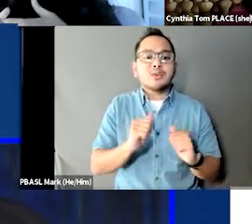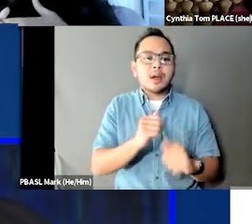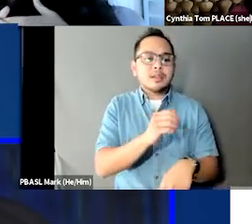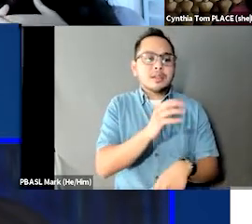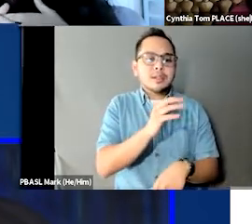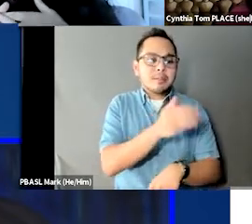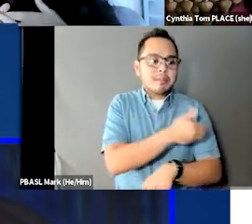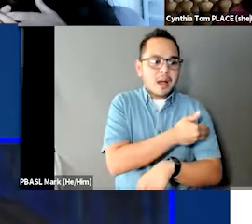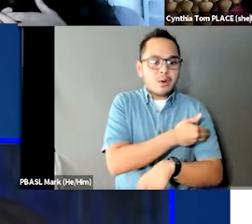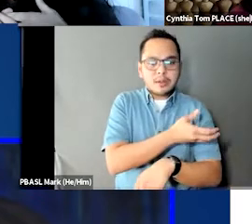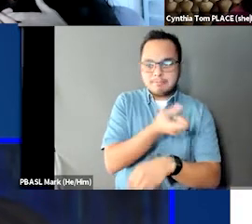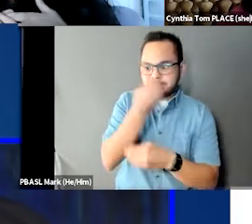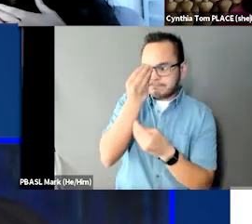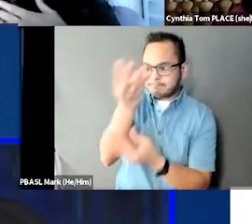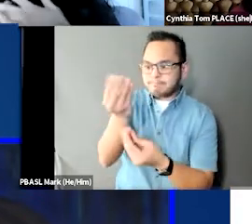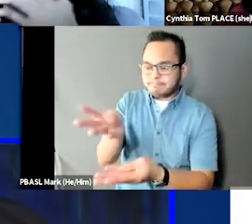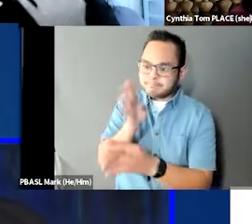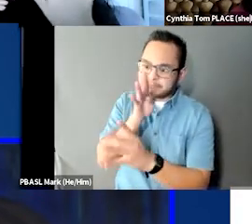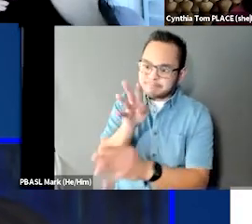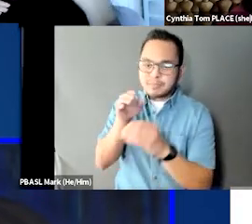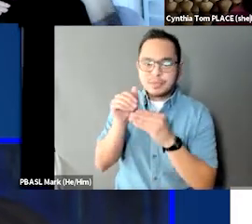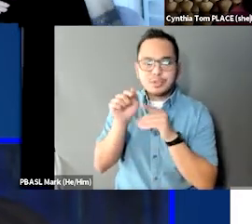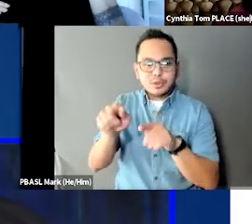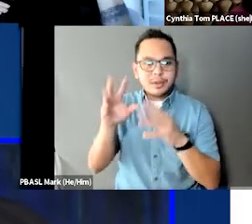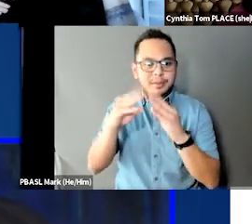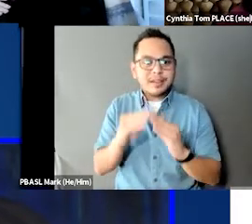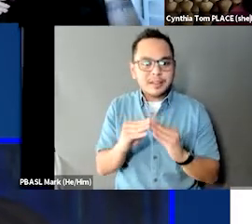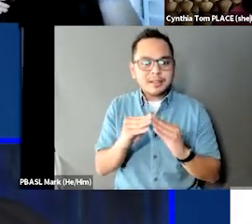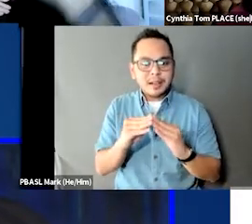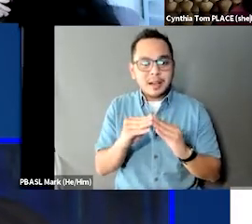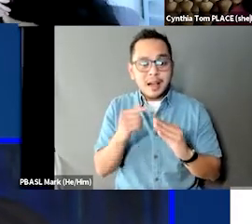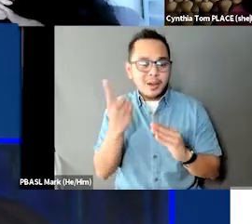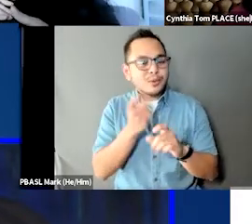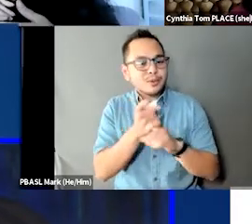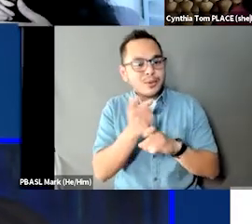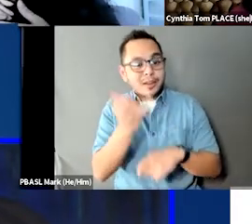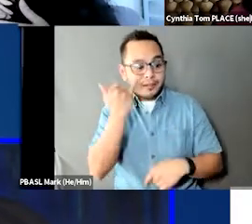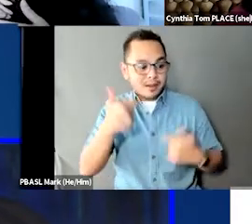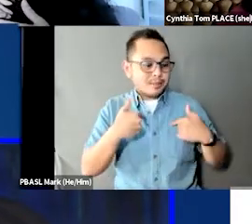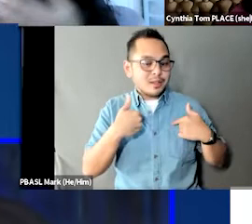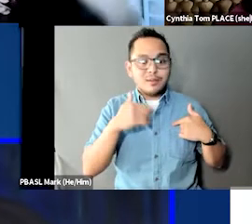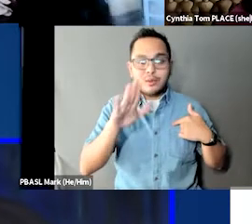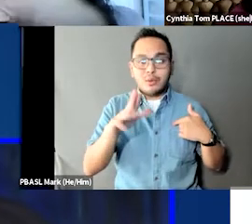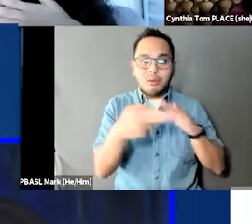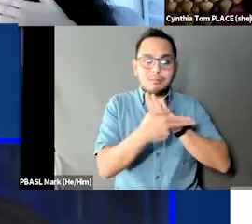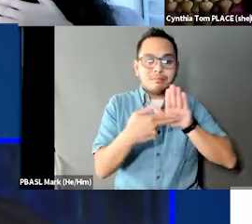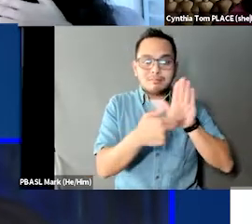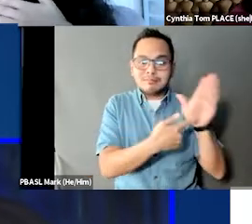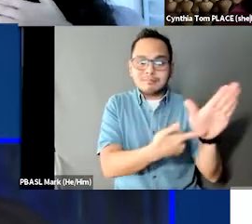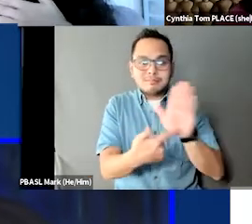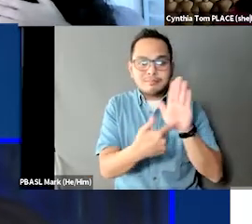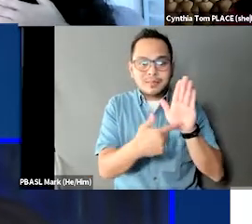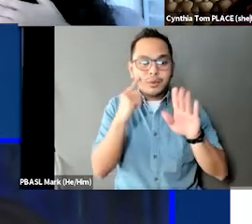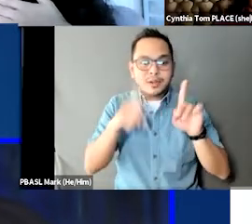in leadership meetings. And I always joke that if I'm your token of diversity, you have a lot of work to do, because although I am a